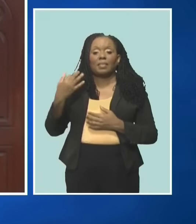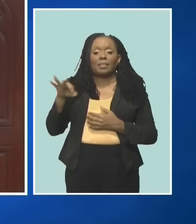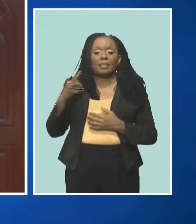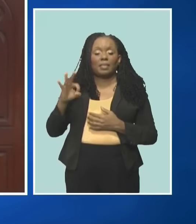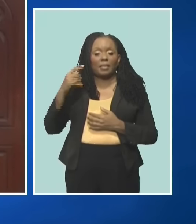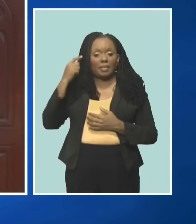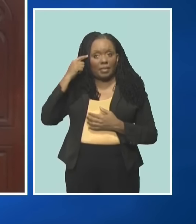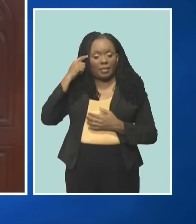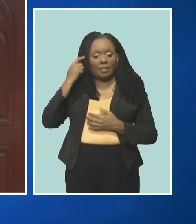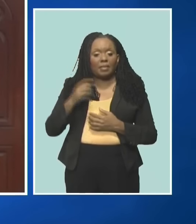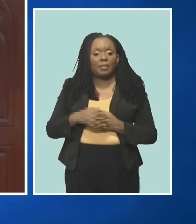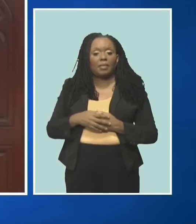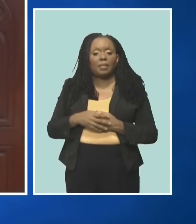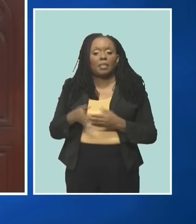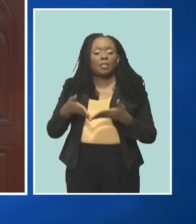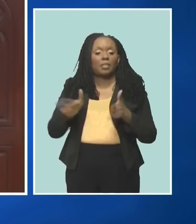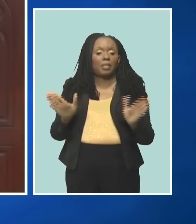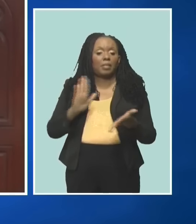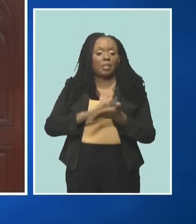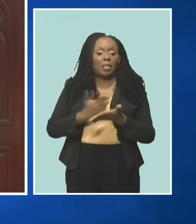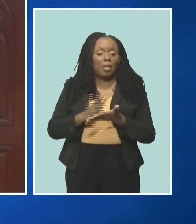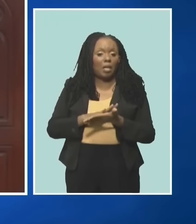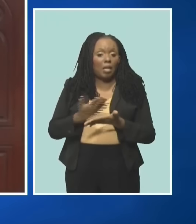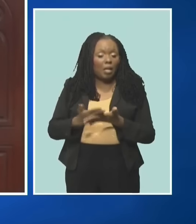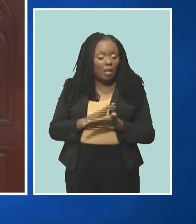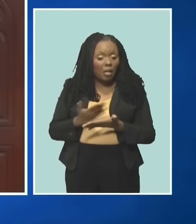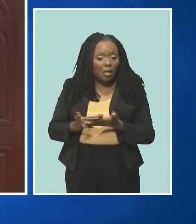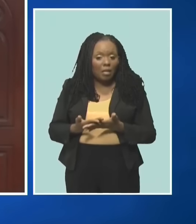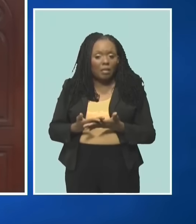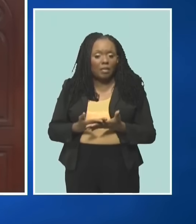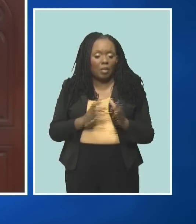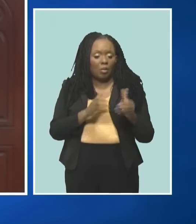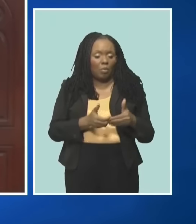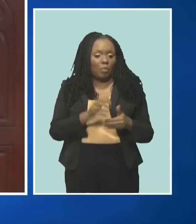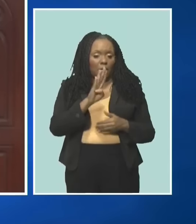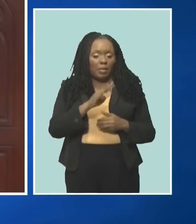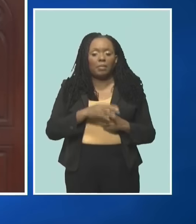$369.19. A general cook in a B-class establishment,